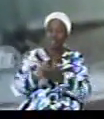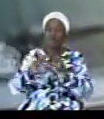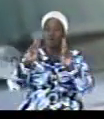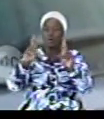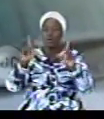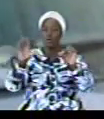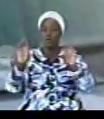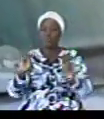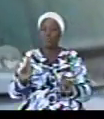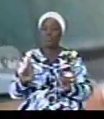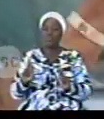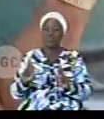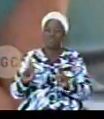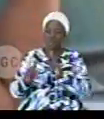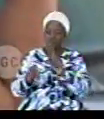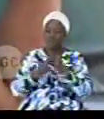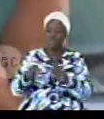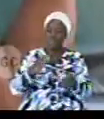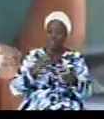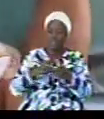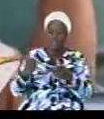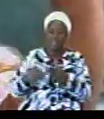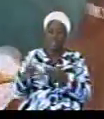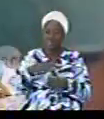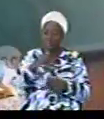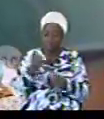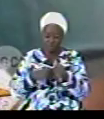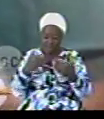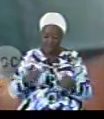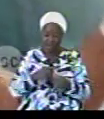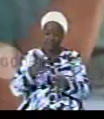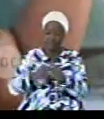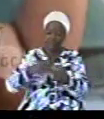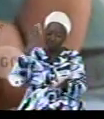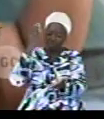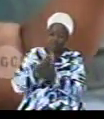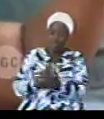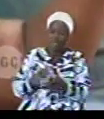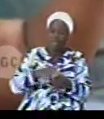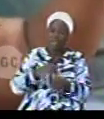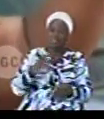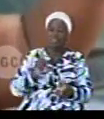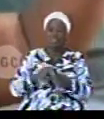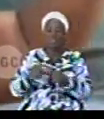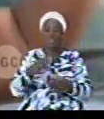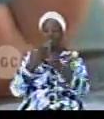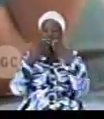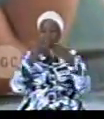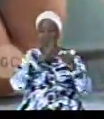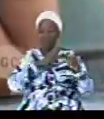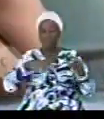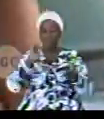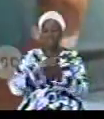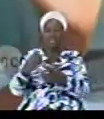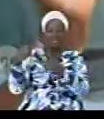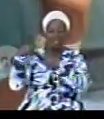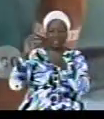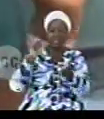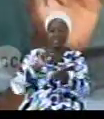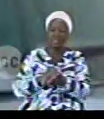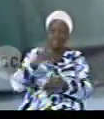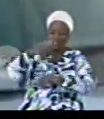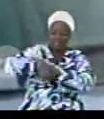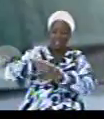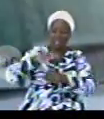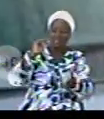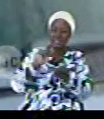the patient, but I give the glory to the Almighty God. Since that night, the usher have vanished.